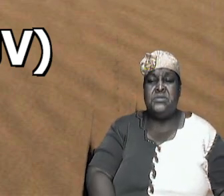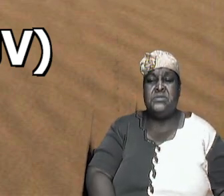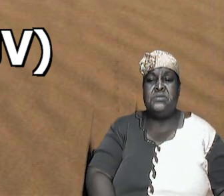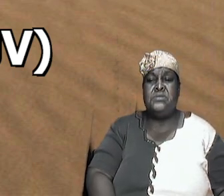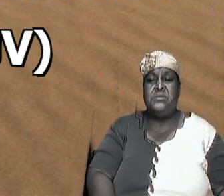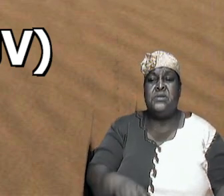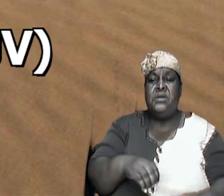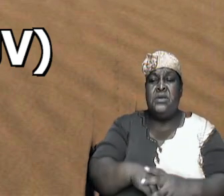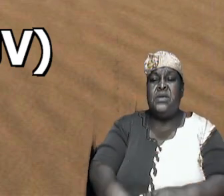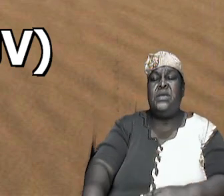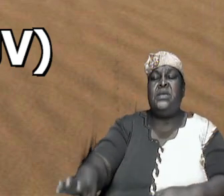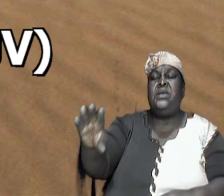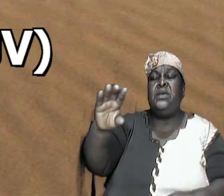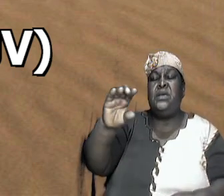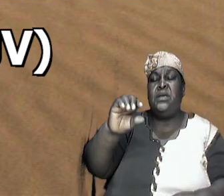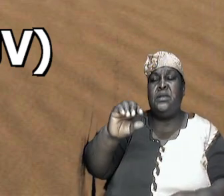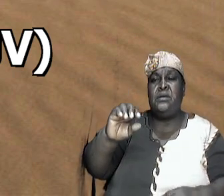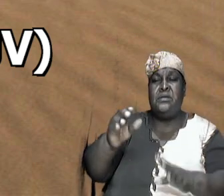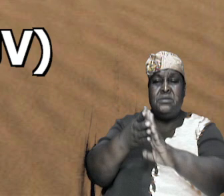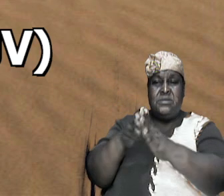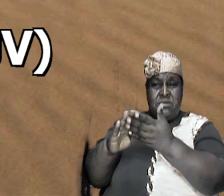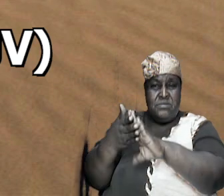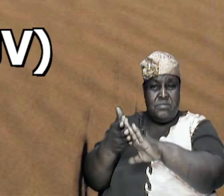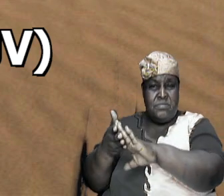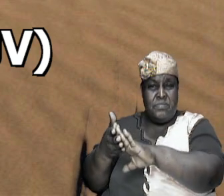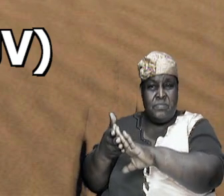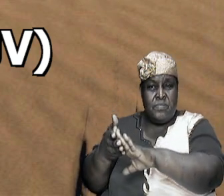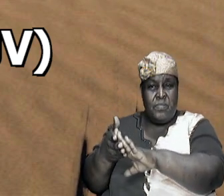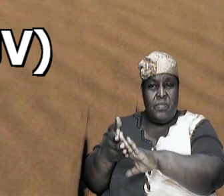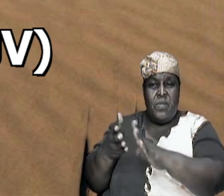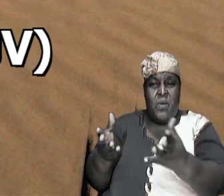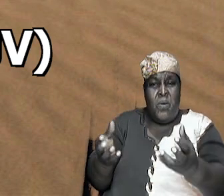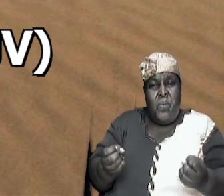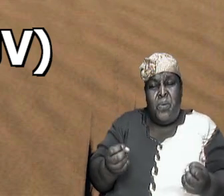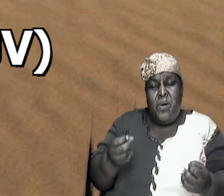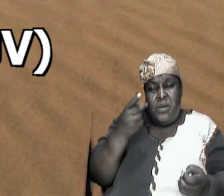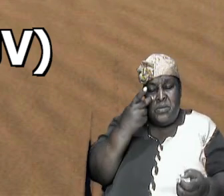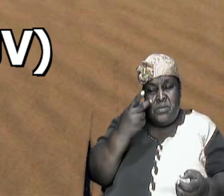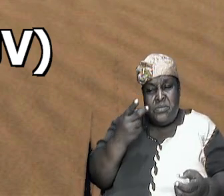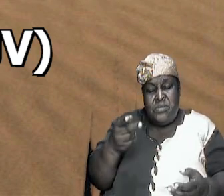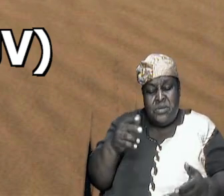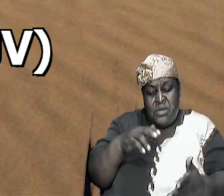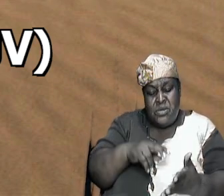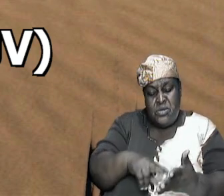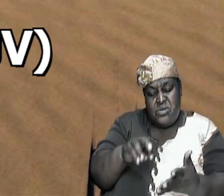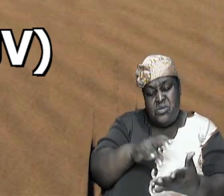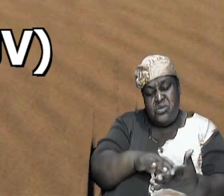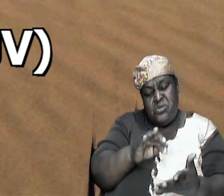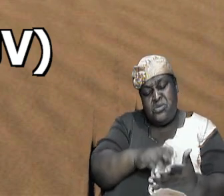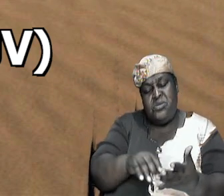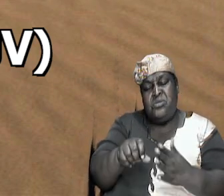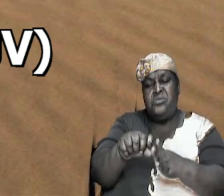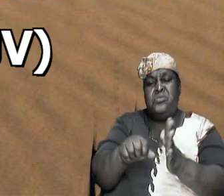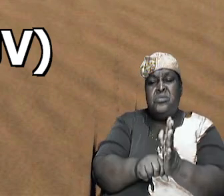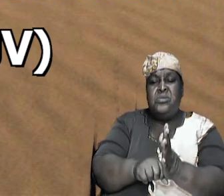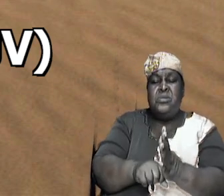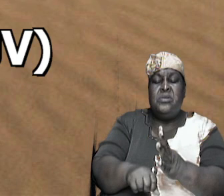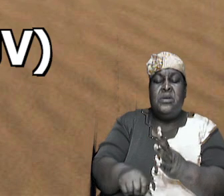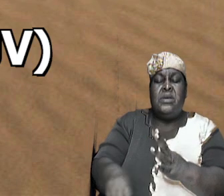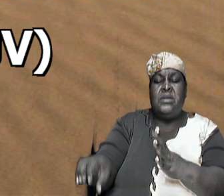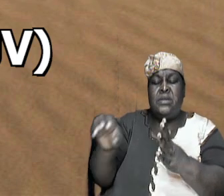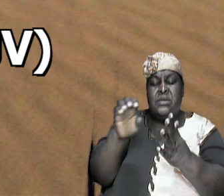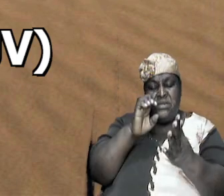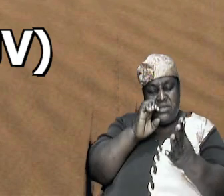in Antioch. And we want to look at the scriptures. We want to examine